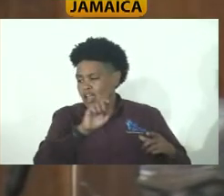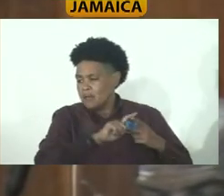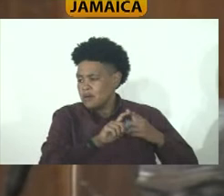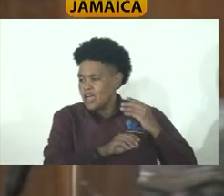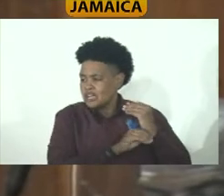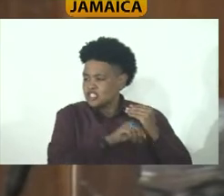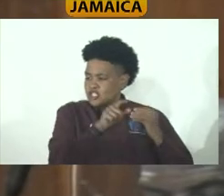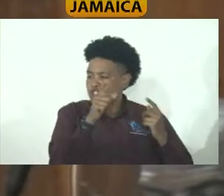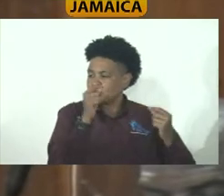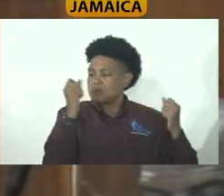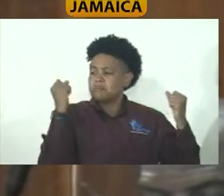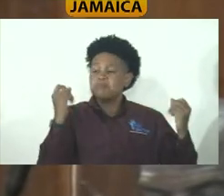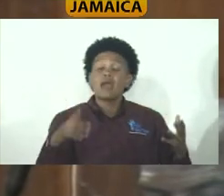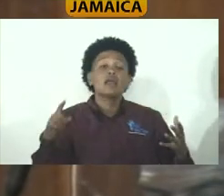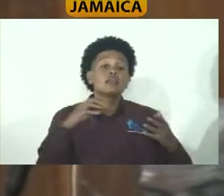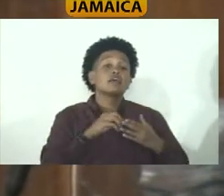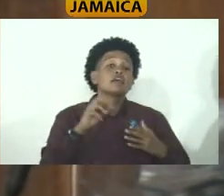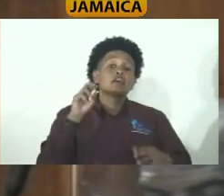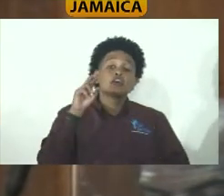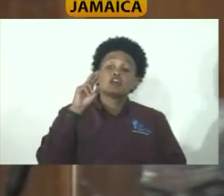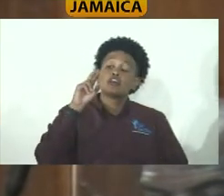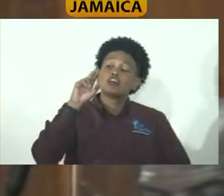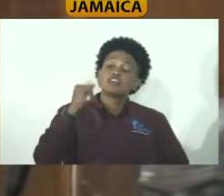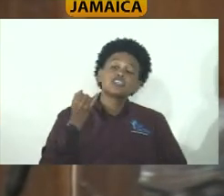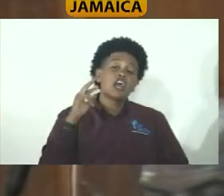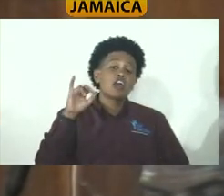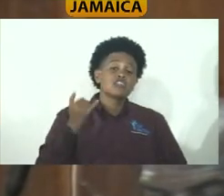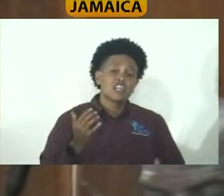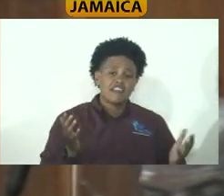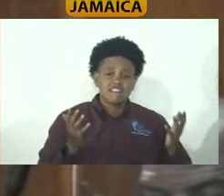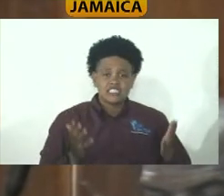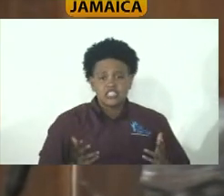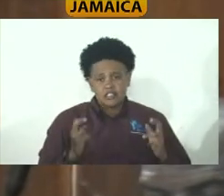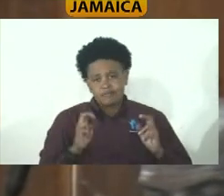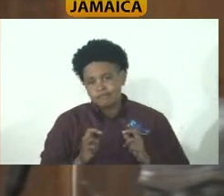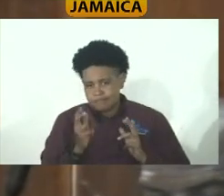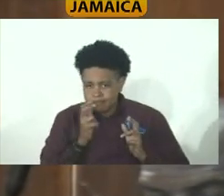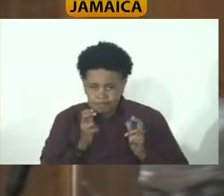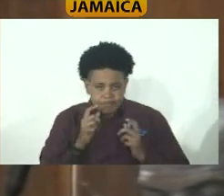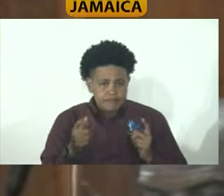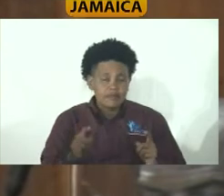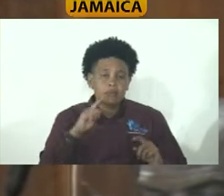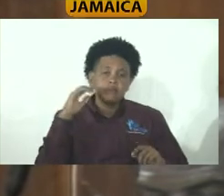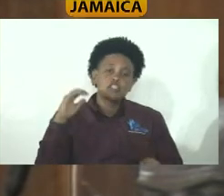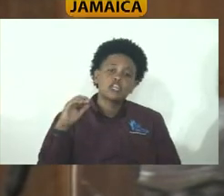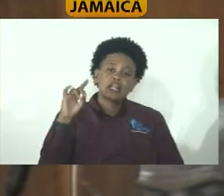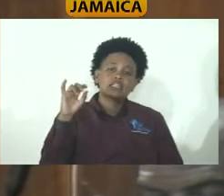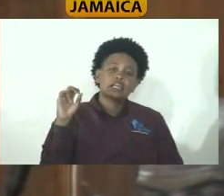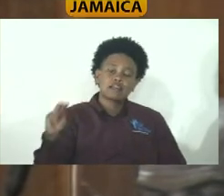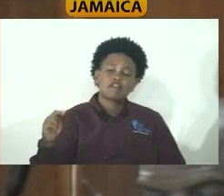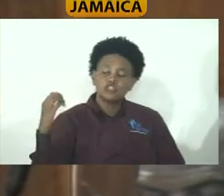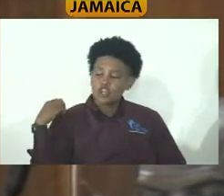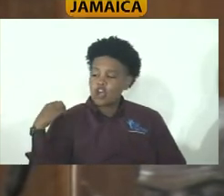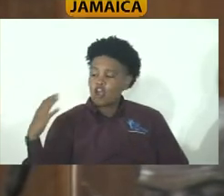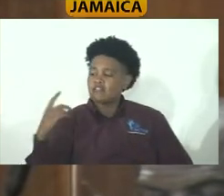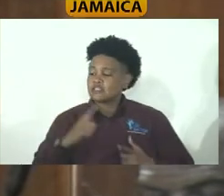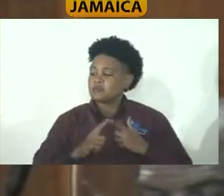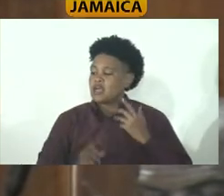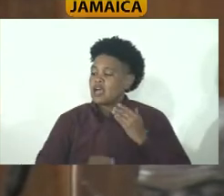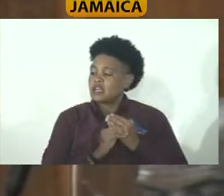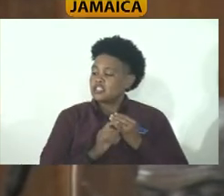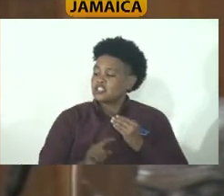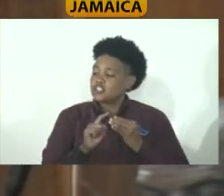doing many of them are restorative justice facilitators child diversion officers but they are also madam